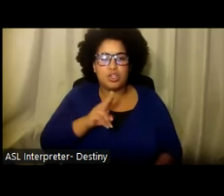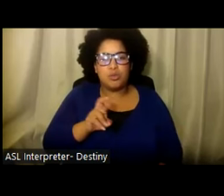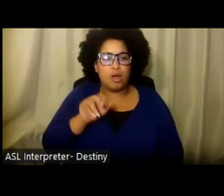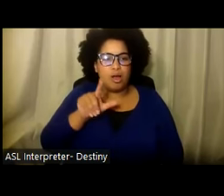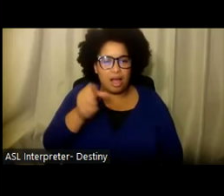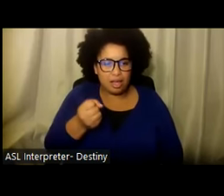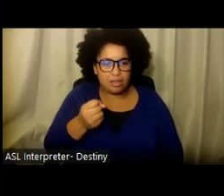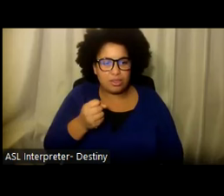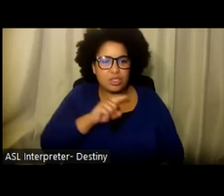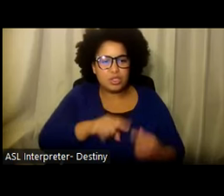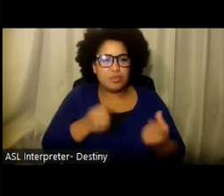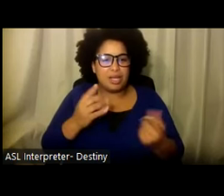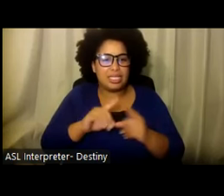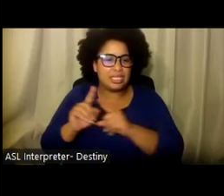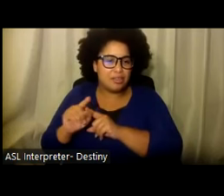various websites,